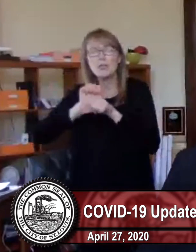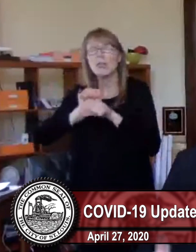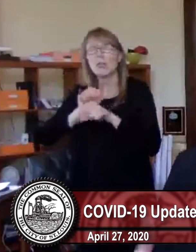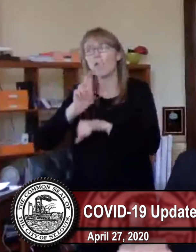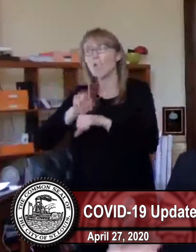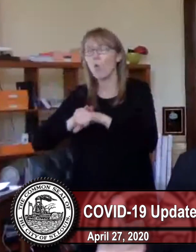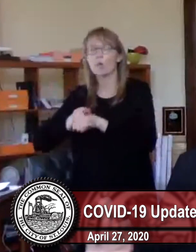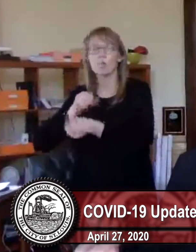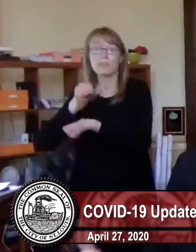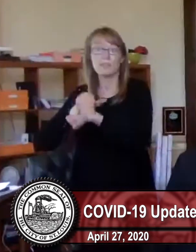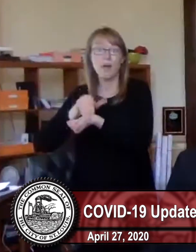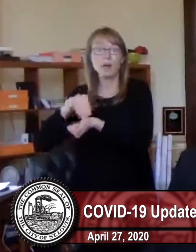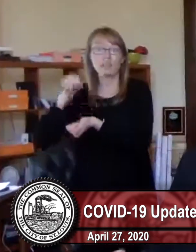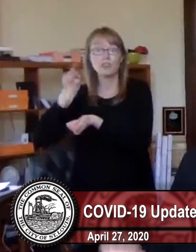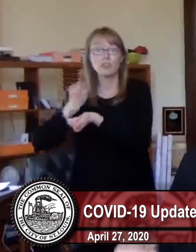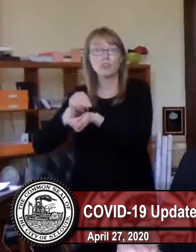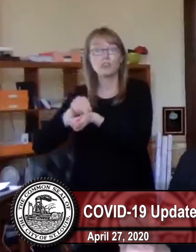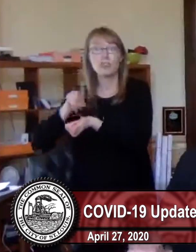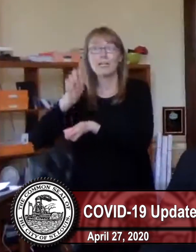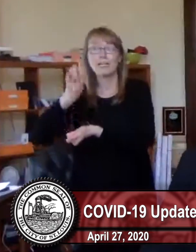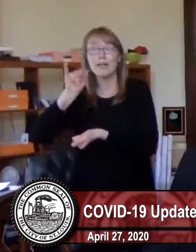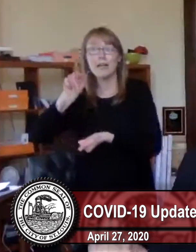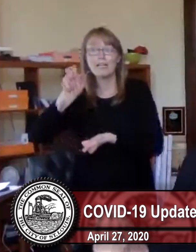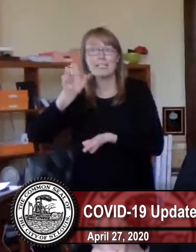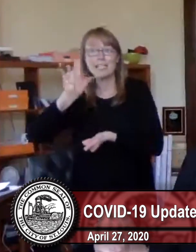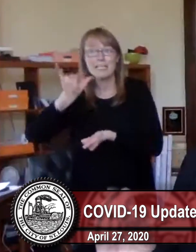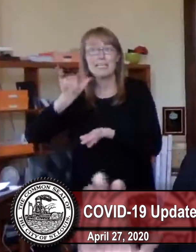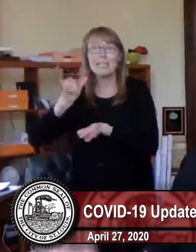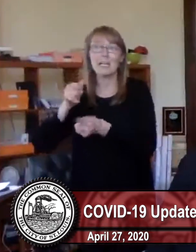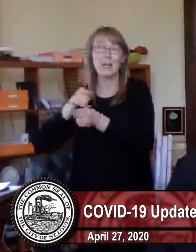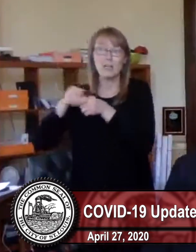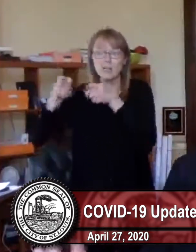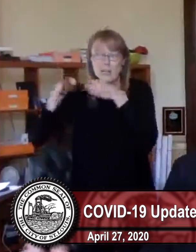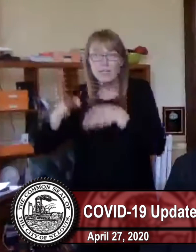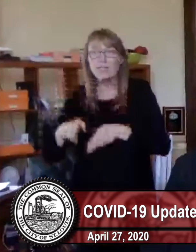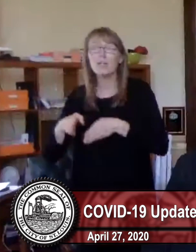workers, doctors and dietary and nurses and